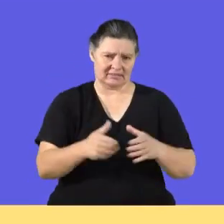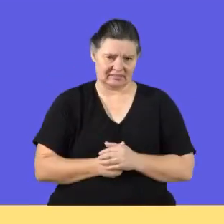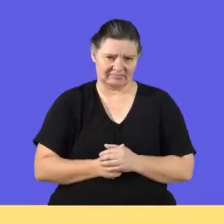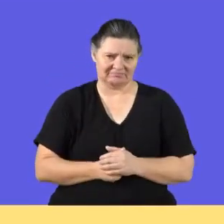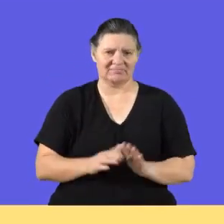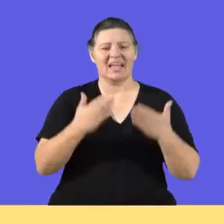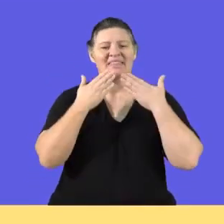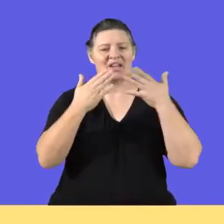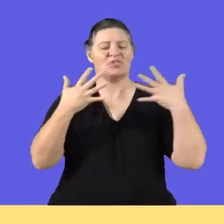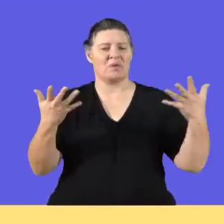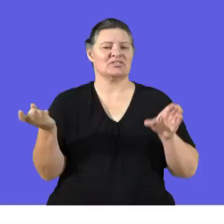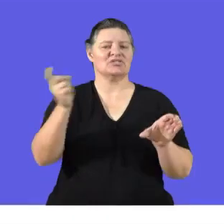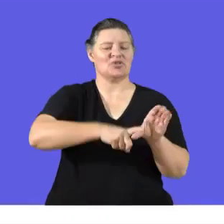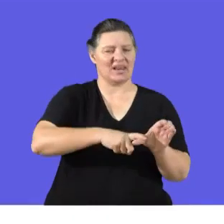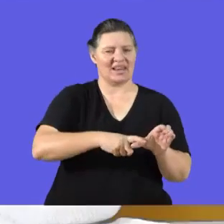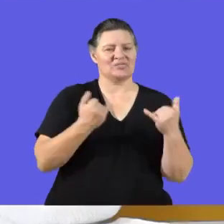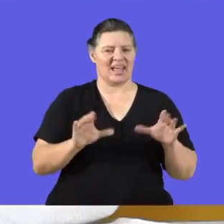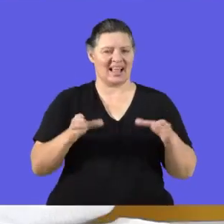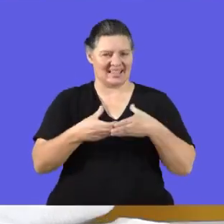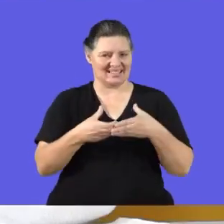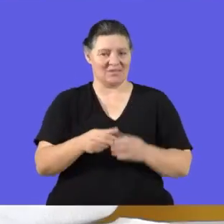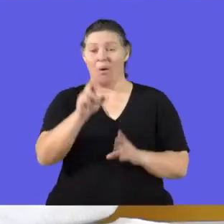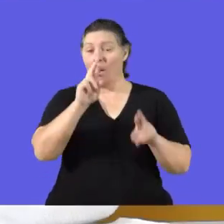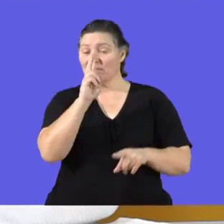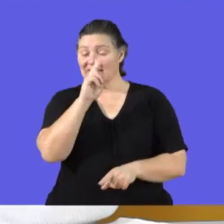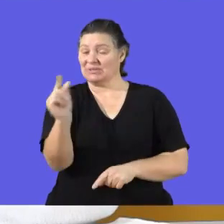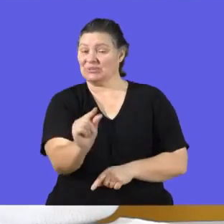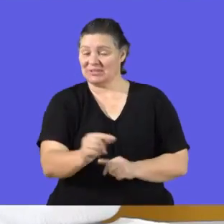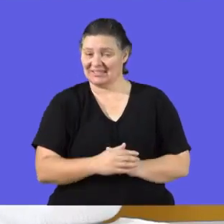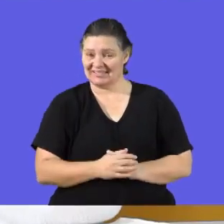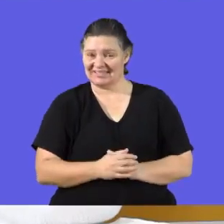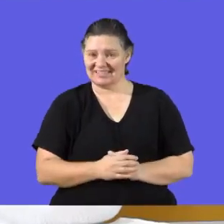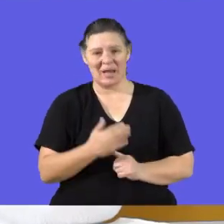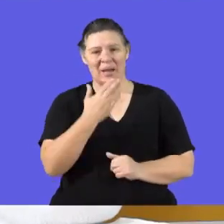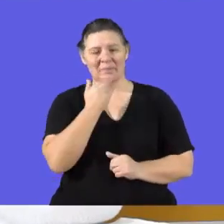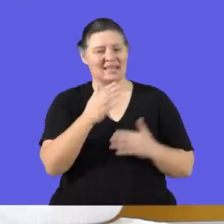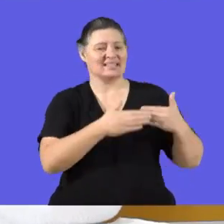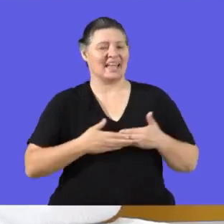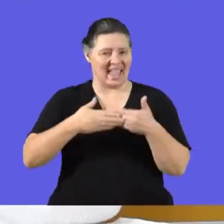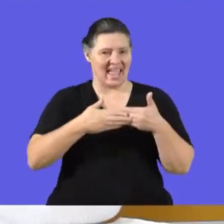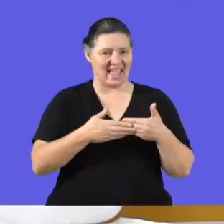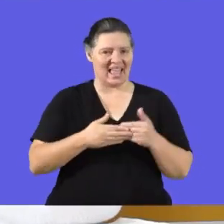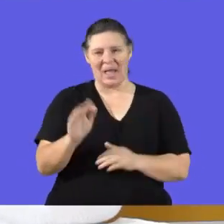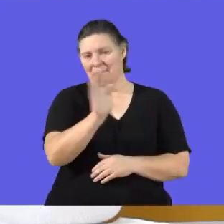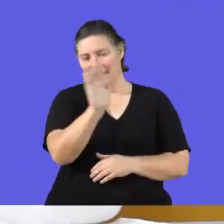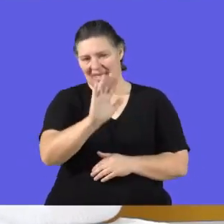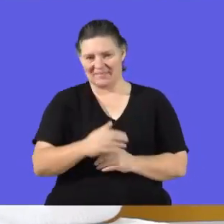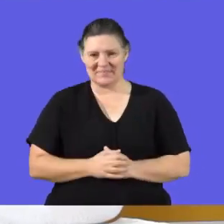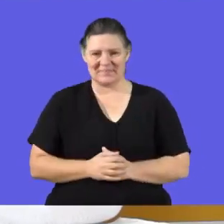concept. Dear learners, thank you so much for joining me in today's class. I hope to see you again soon. Please take good